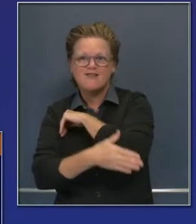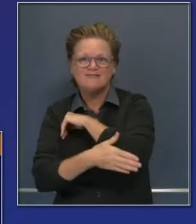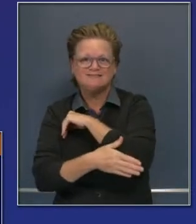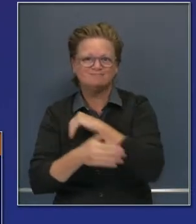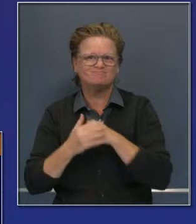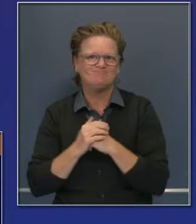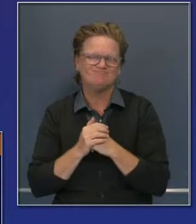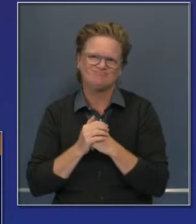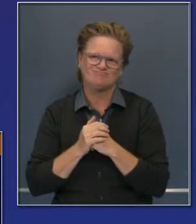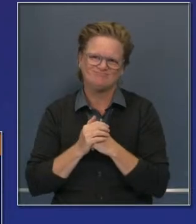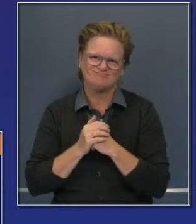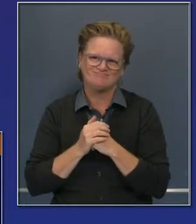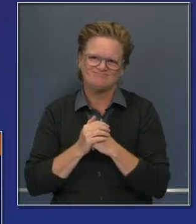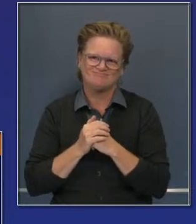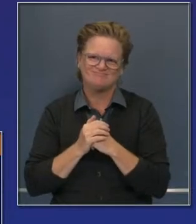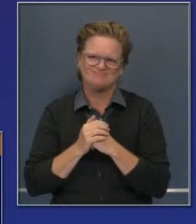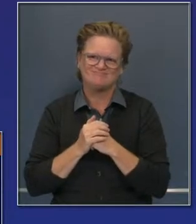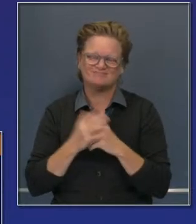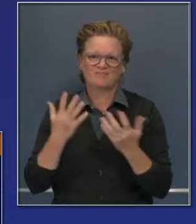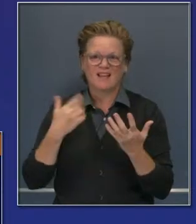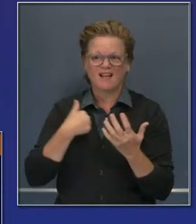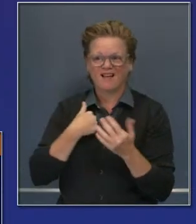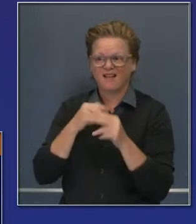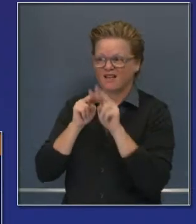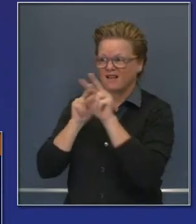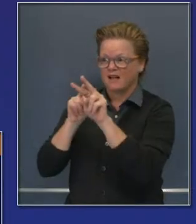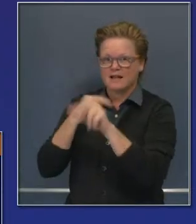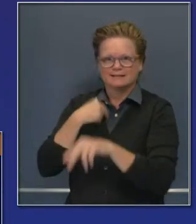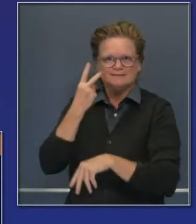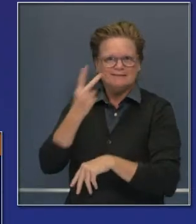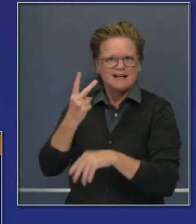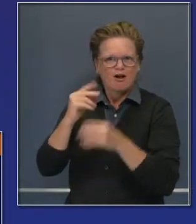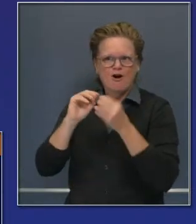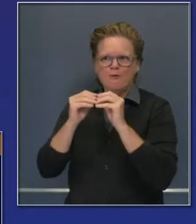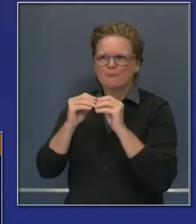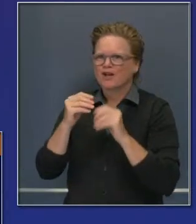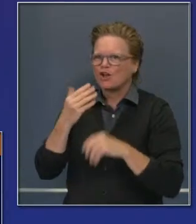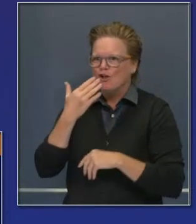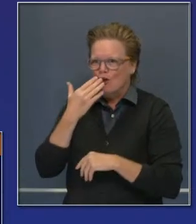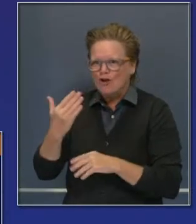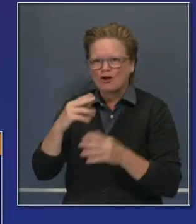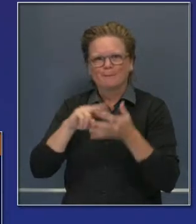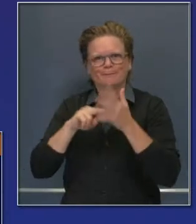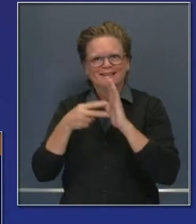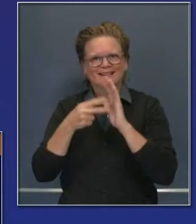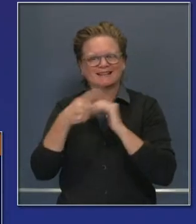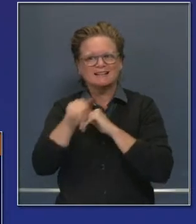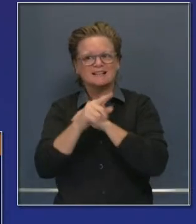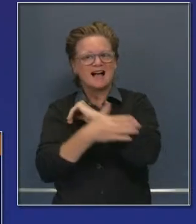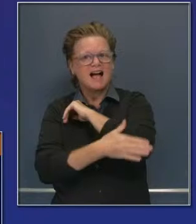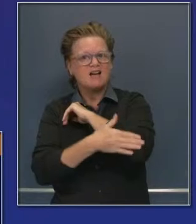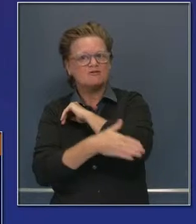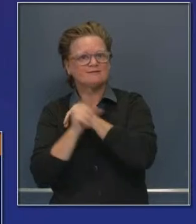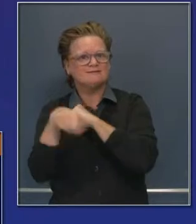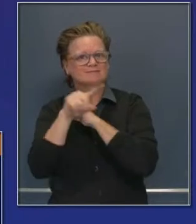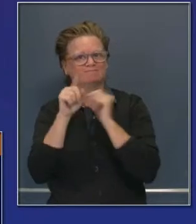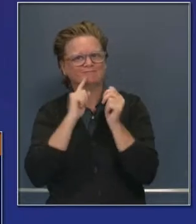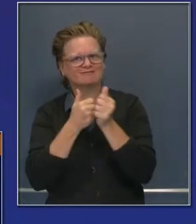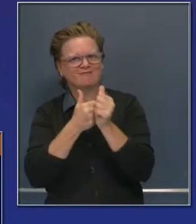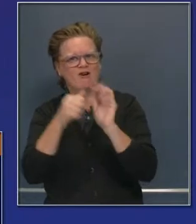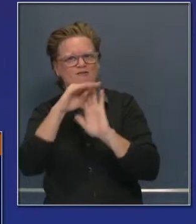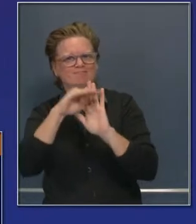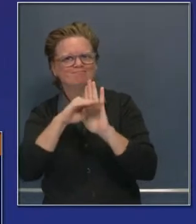decline in admissions in hospitals and ICUs, positivity rates beginning to decline, that we'll continue to see progress into those